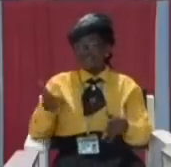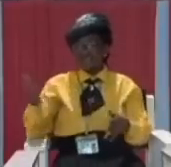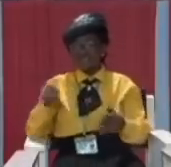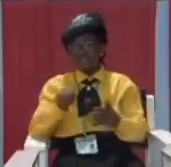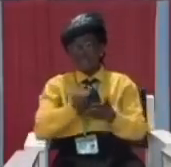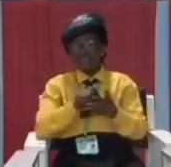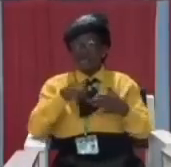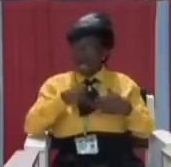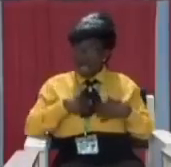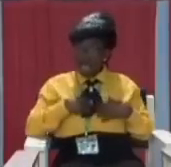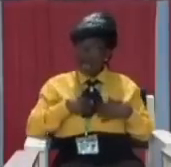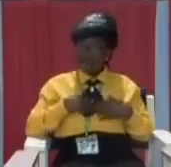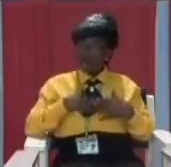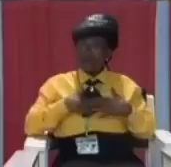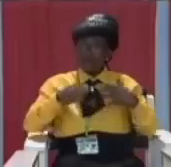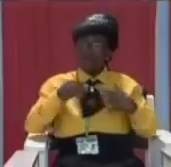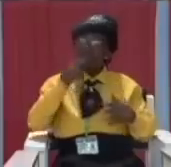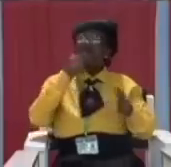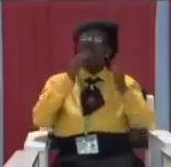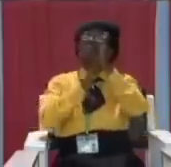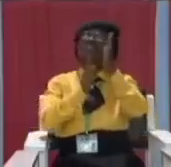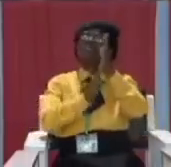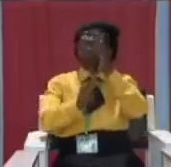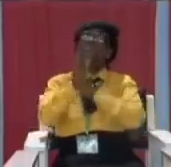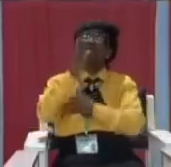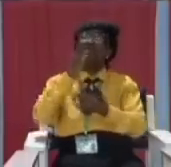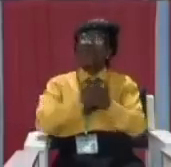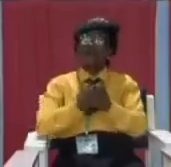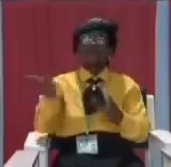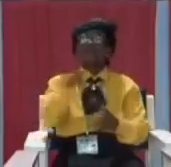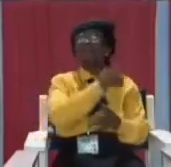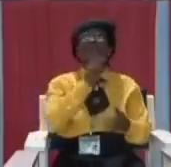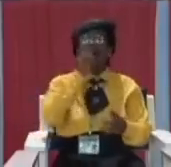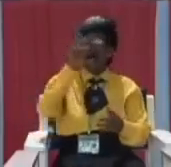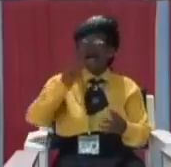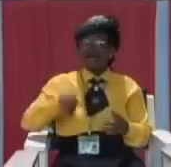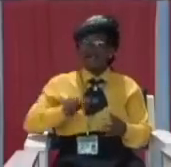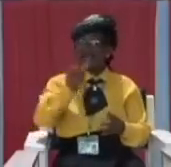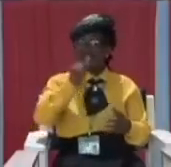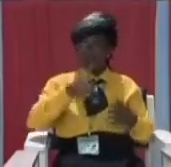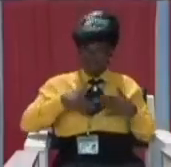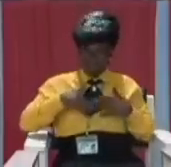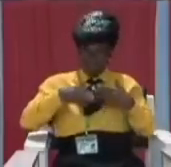That if you are still breathing, praise God. And why? Because